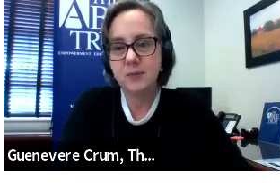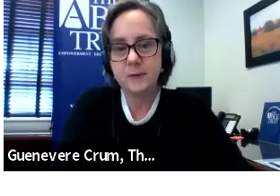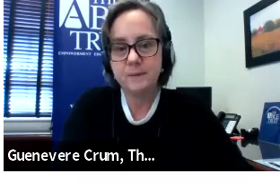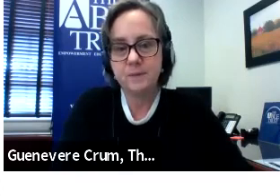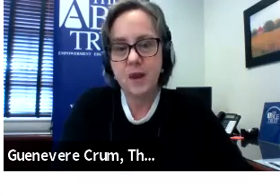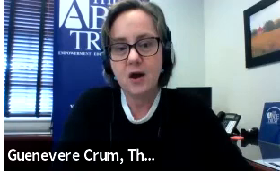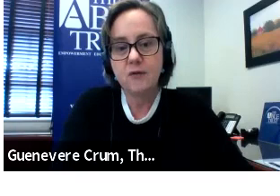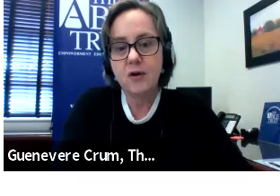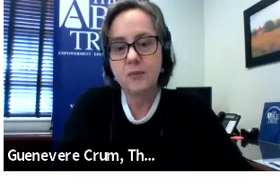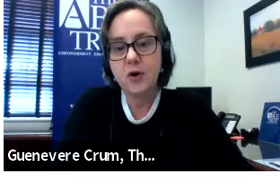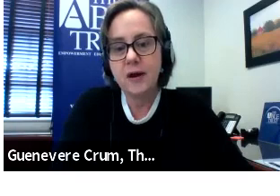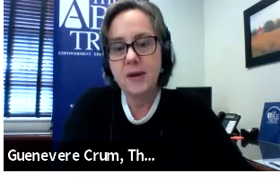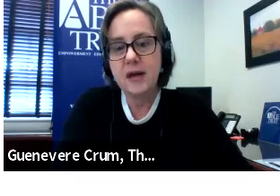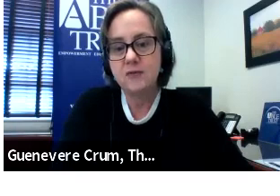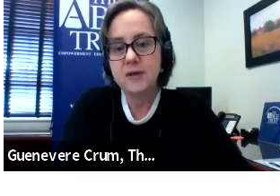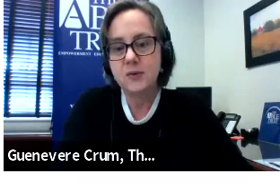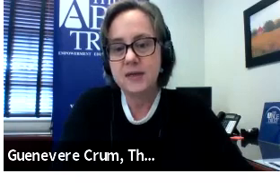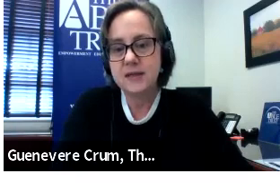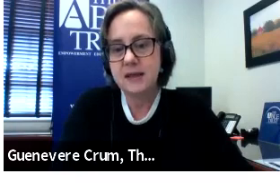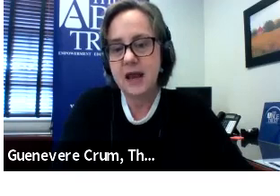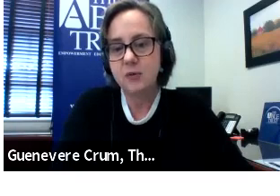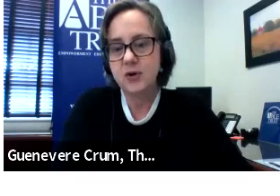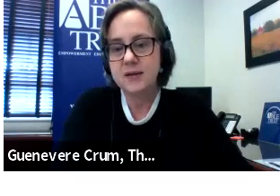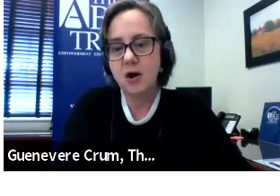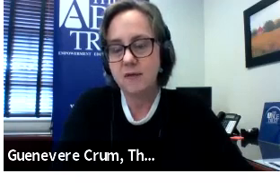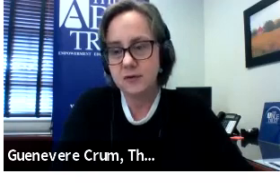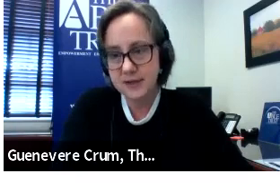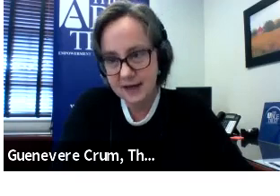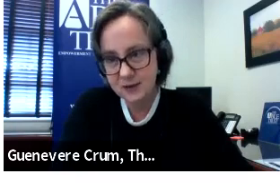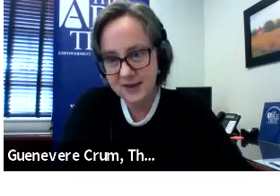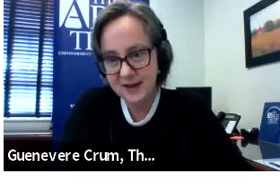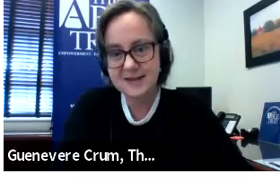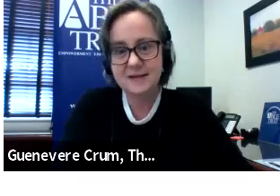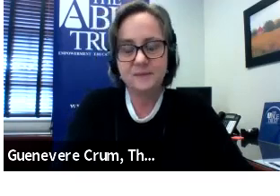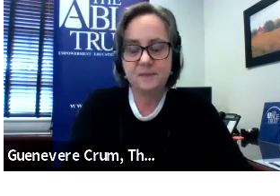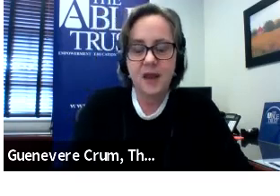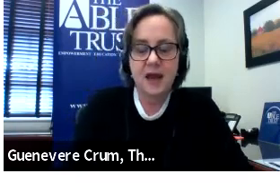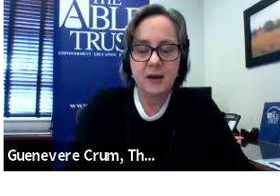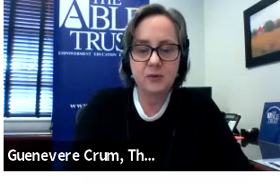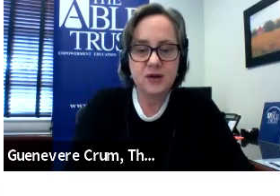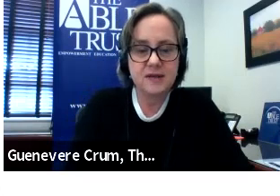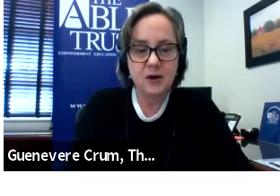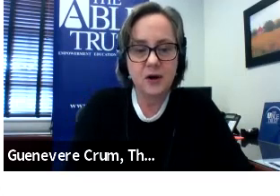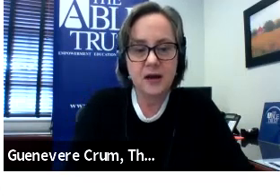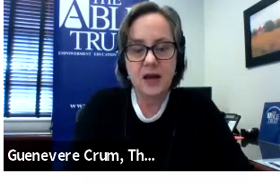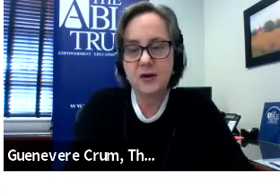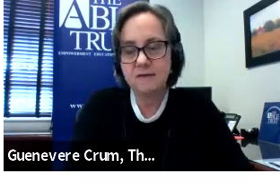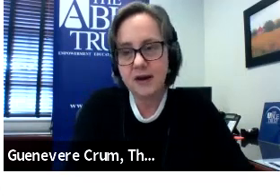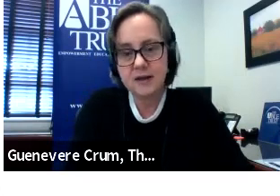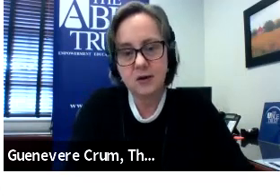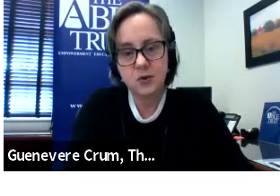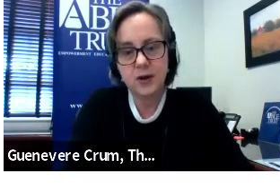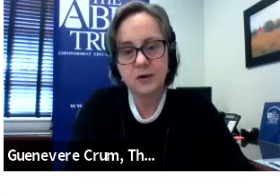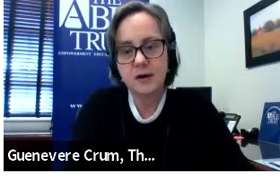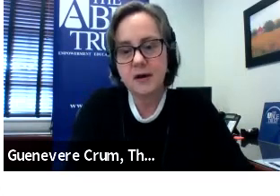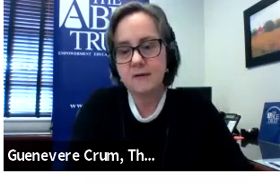we support. For all the programming and resources that the ABLE Trust offers, connect with us at abletrust.org, and you can